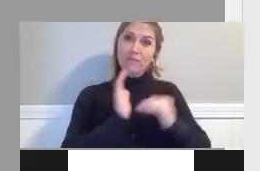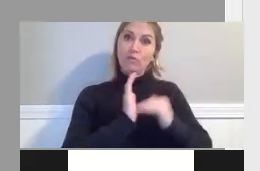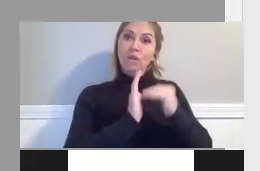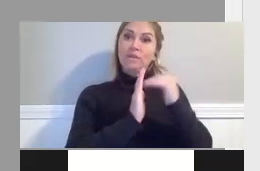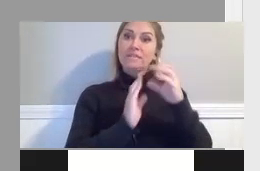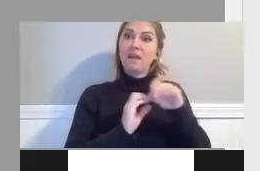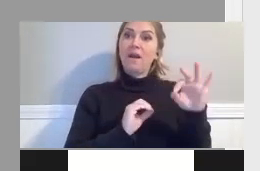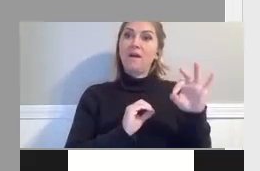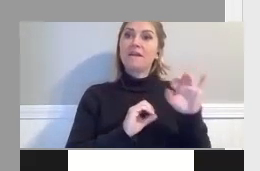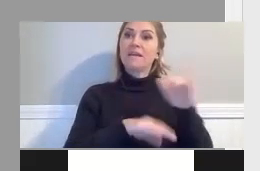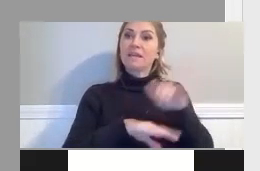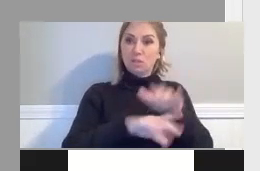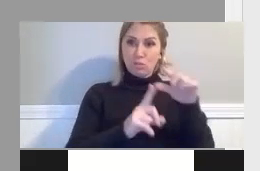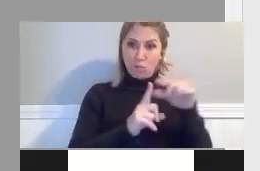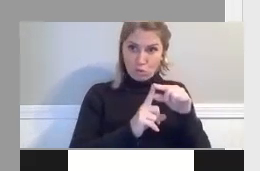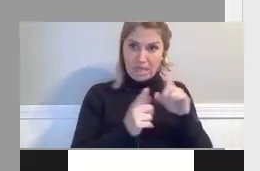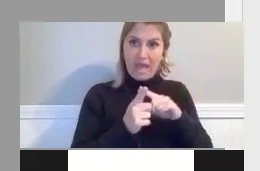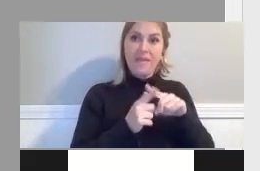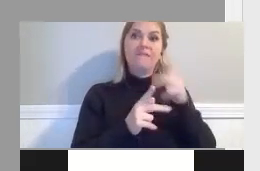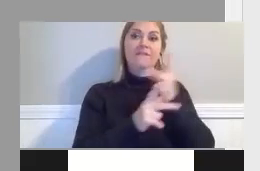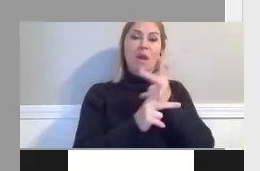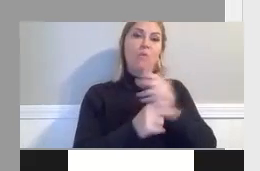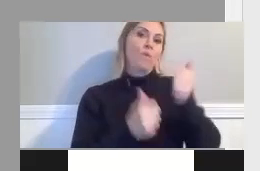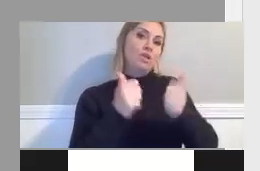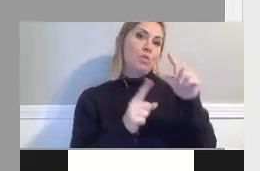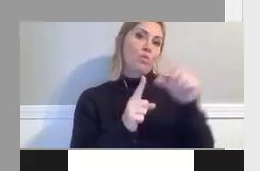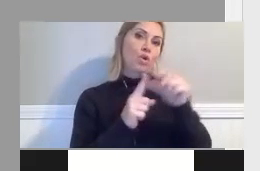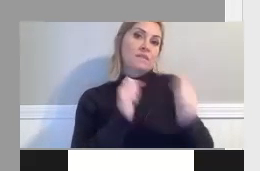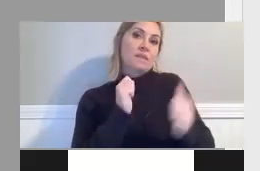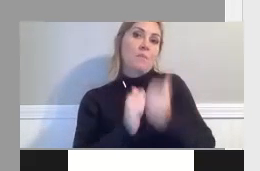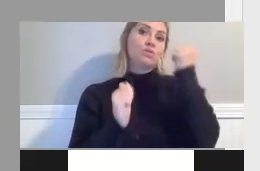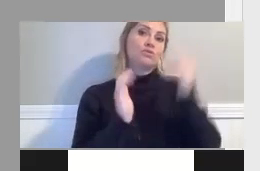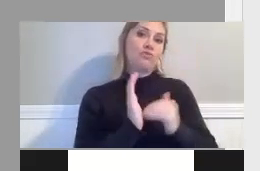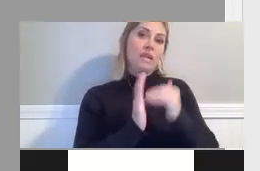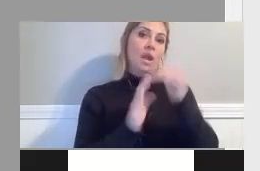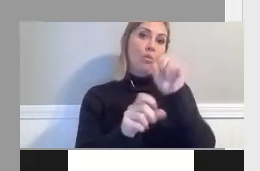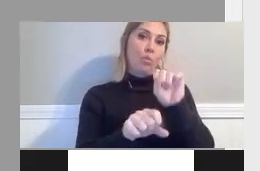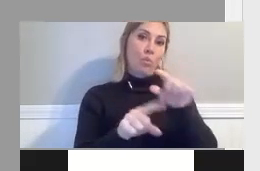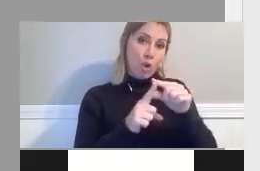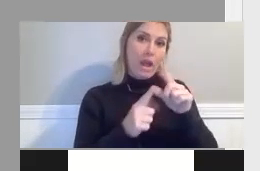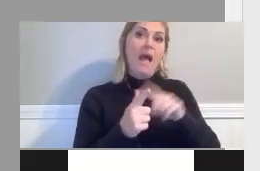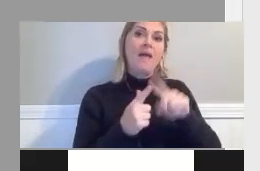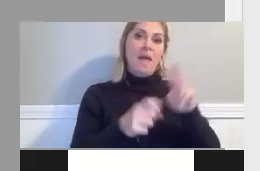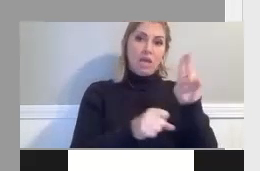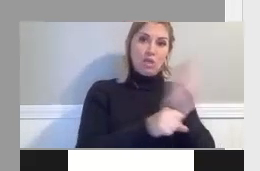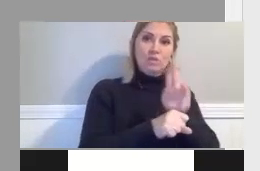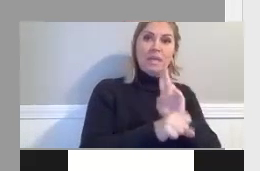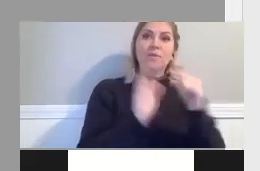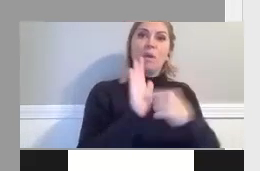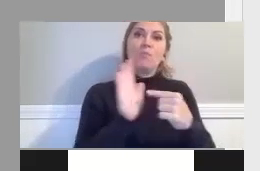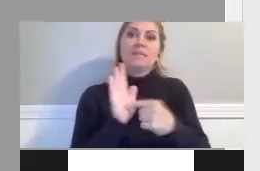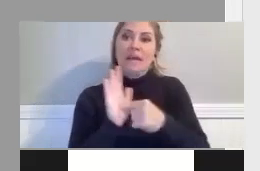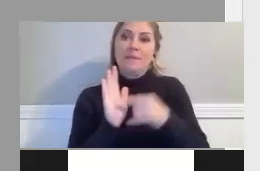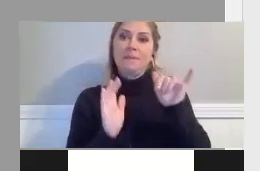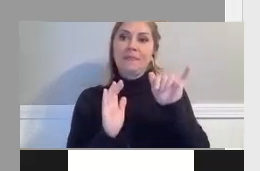of English words and then figure out which word is the most frequent word and then use them to represent this